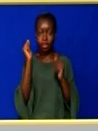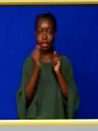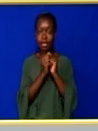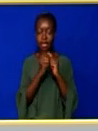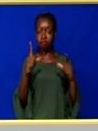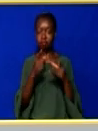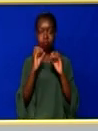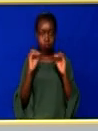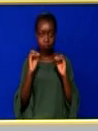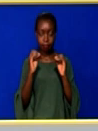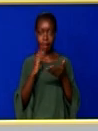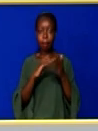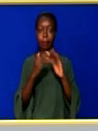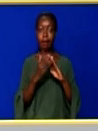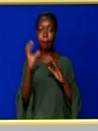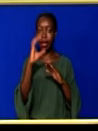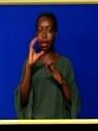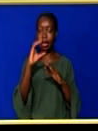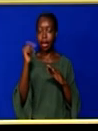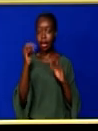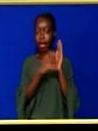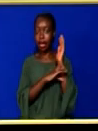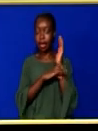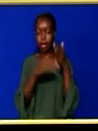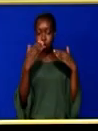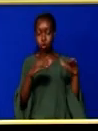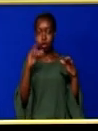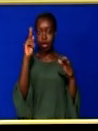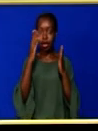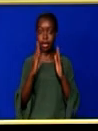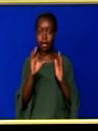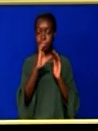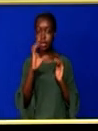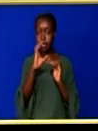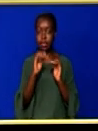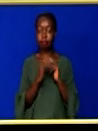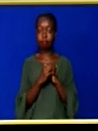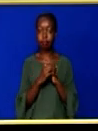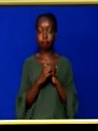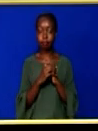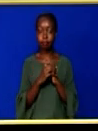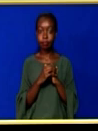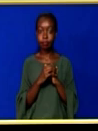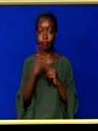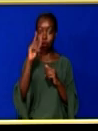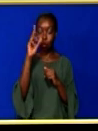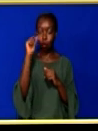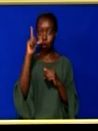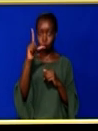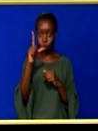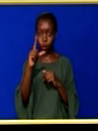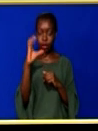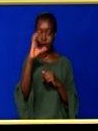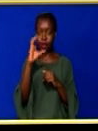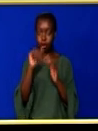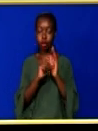You become a citizen of another country, you lose the Kenyan citizen automatically. Yes. Wow. So dual citizenship is something that